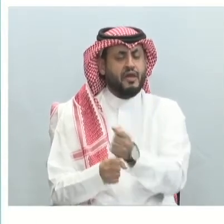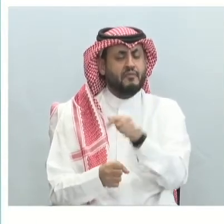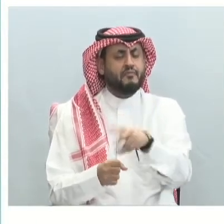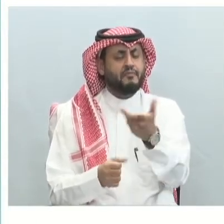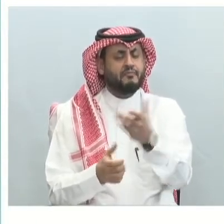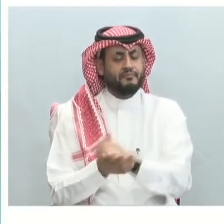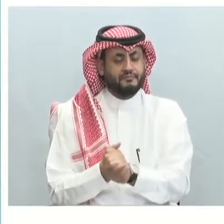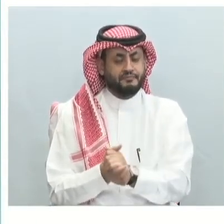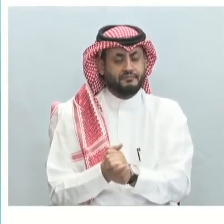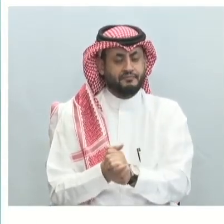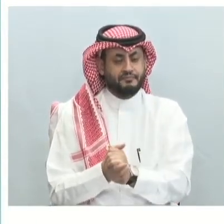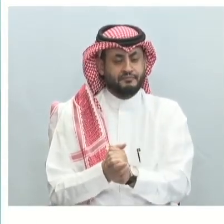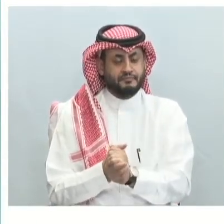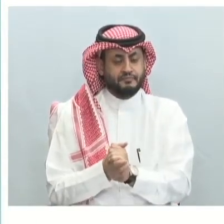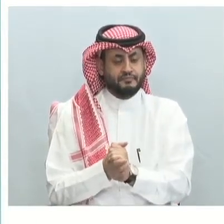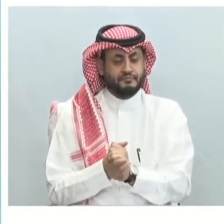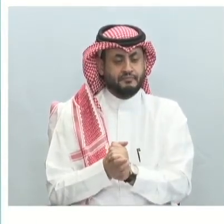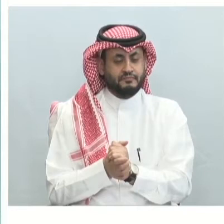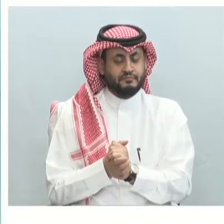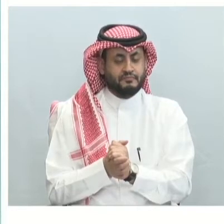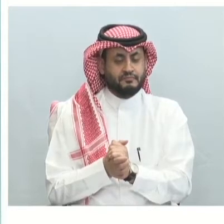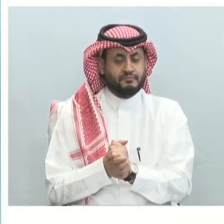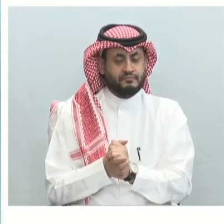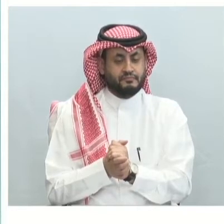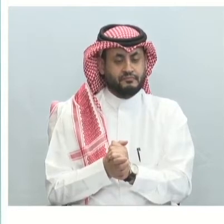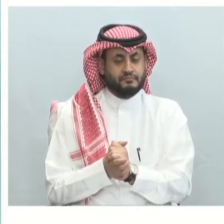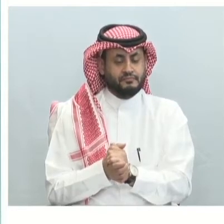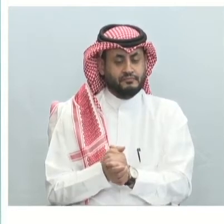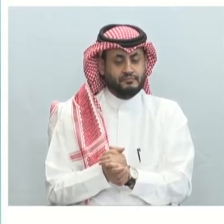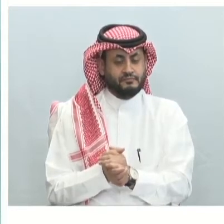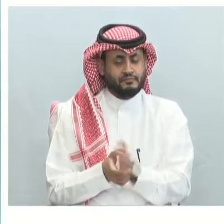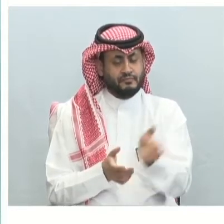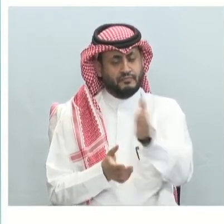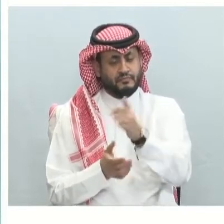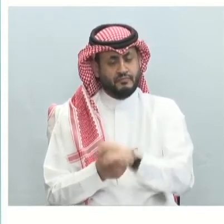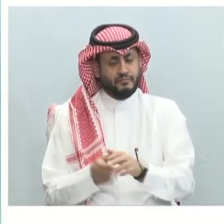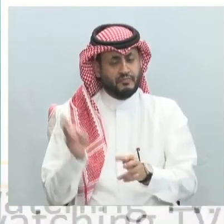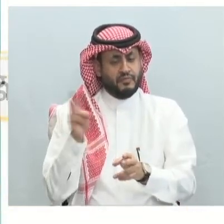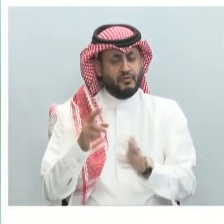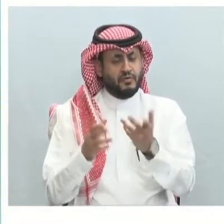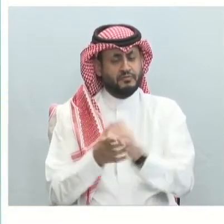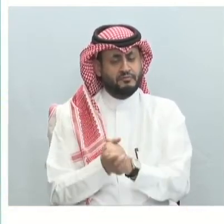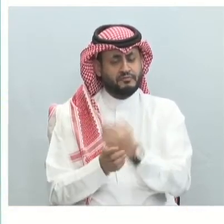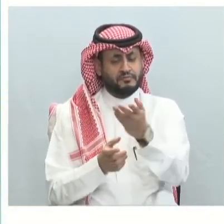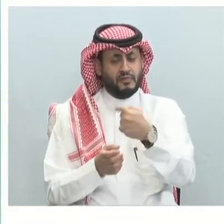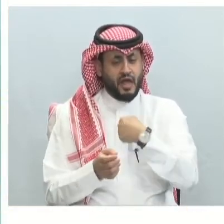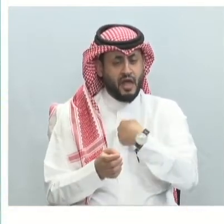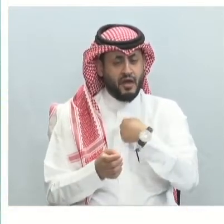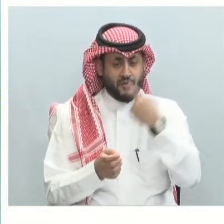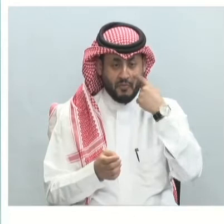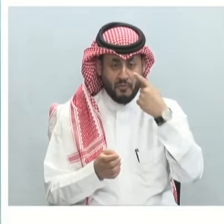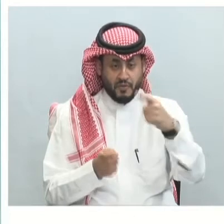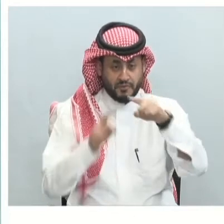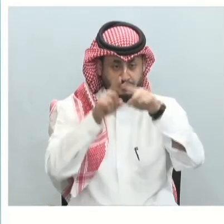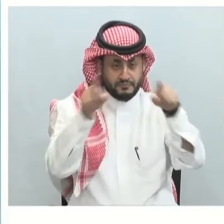listen. What are you doing? What are you doing? Okay, so the boy says here what? I'm watching